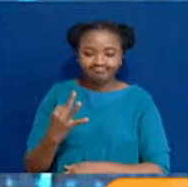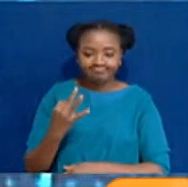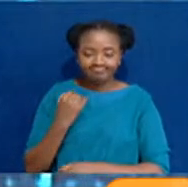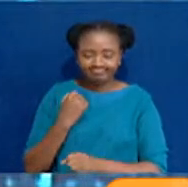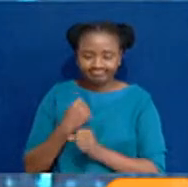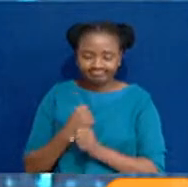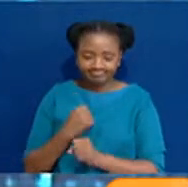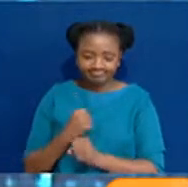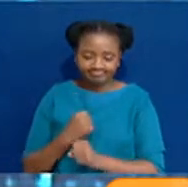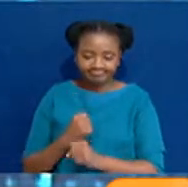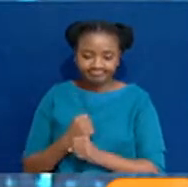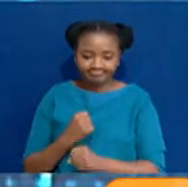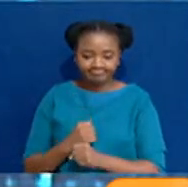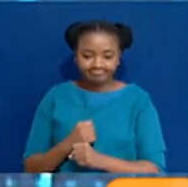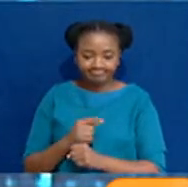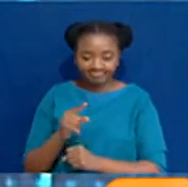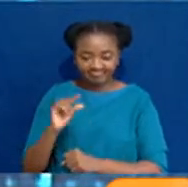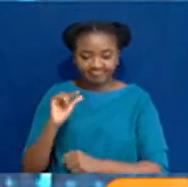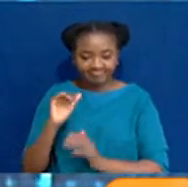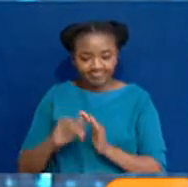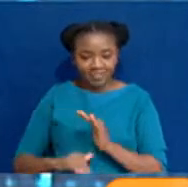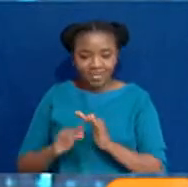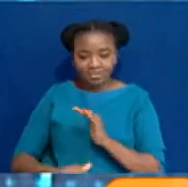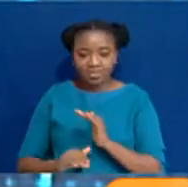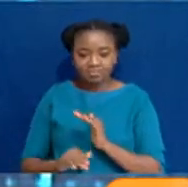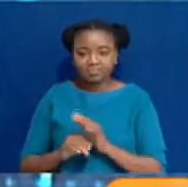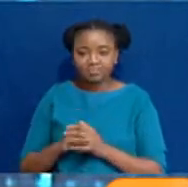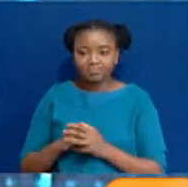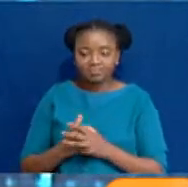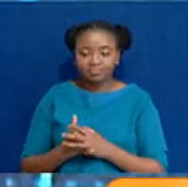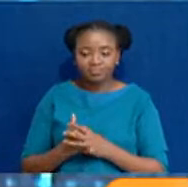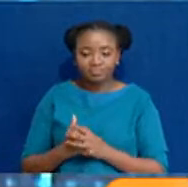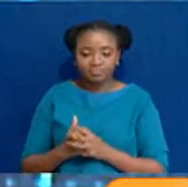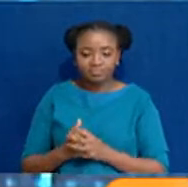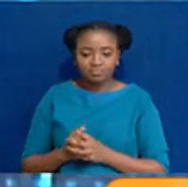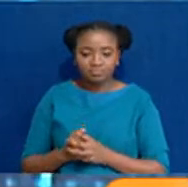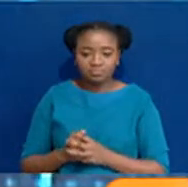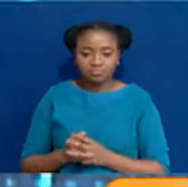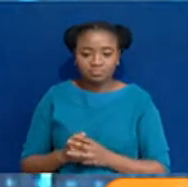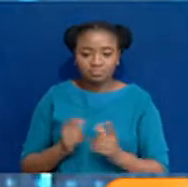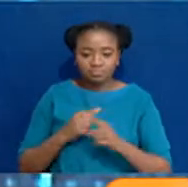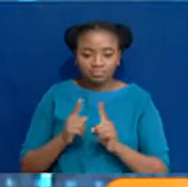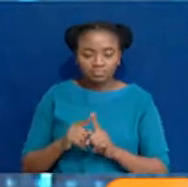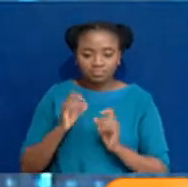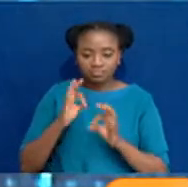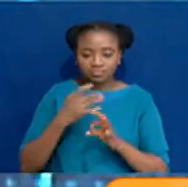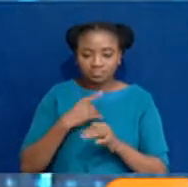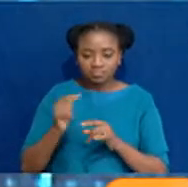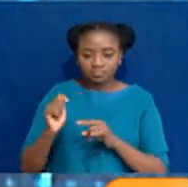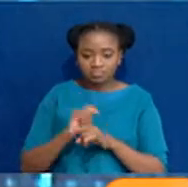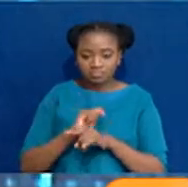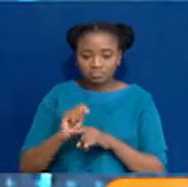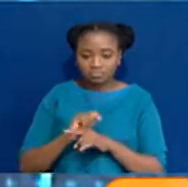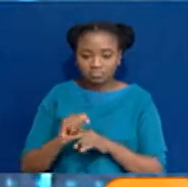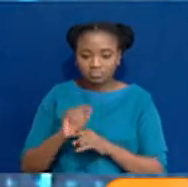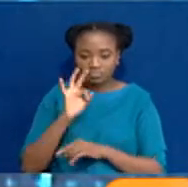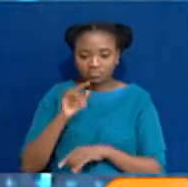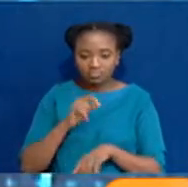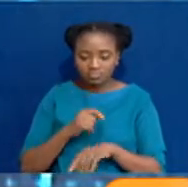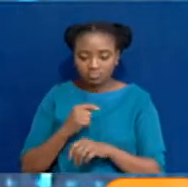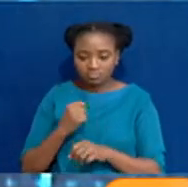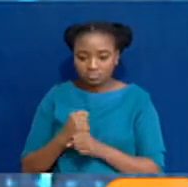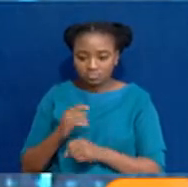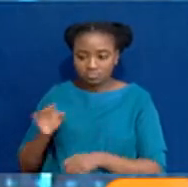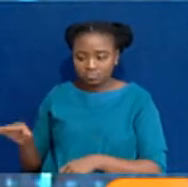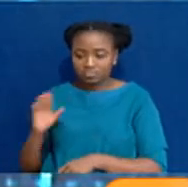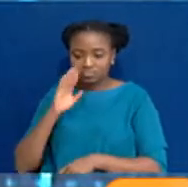jobs at a minimum. If the youth are being trained in 3 shifts, which is the standard practice in a day, yeah, we can create a total of